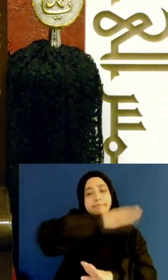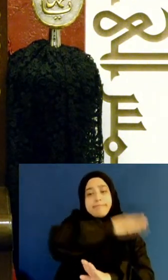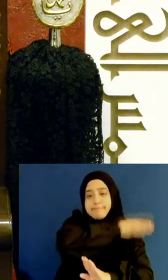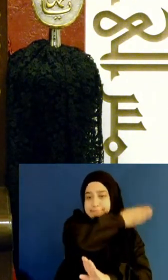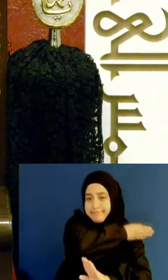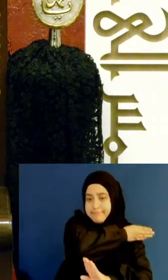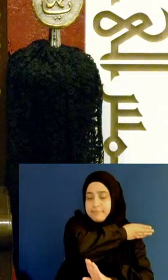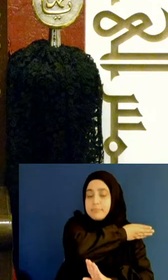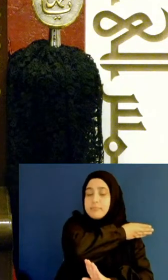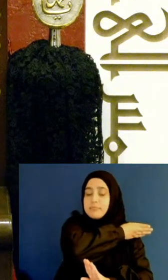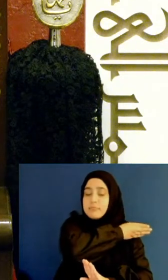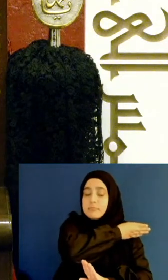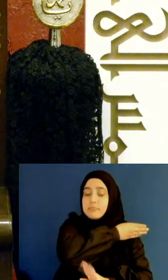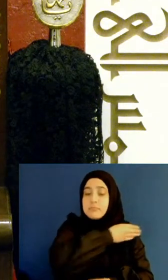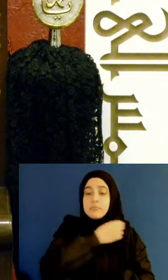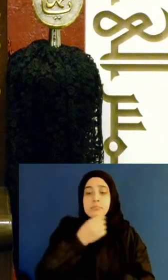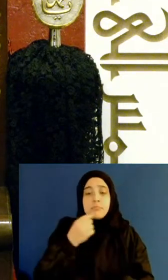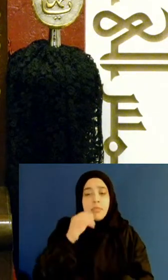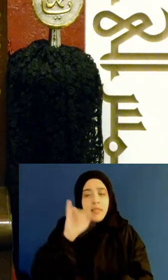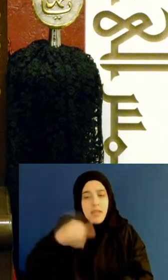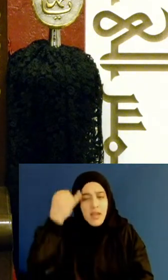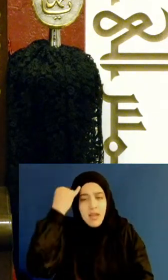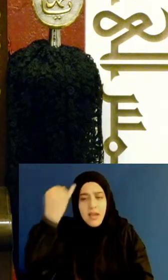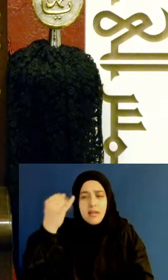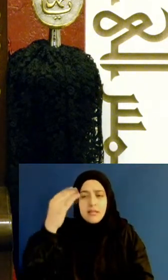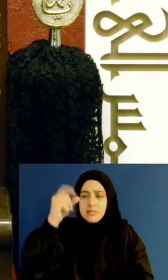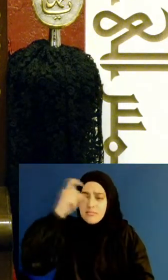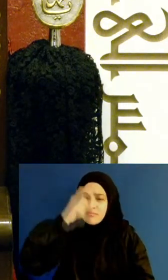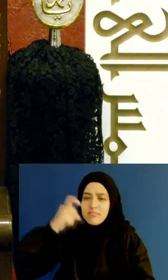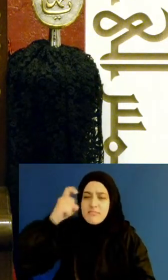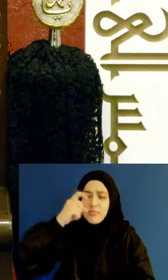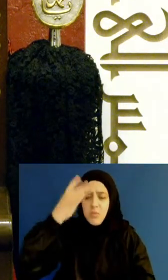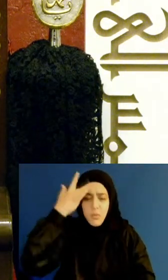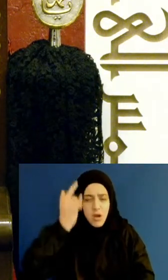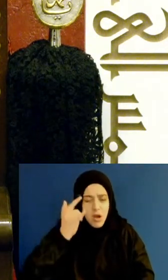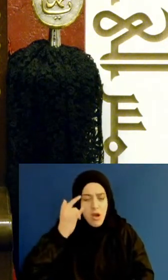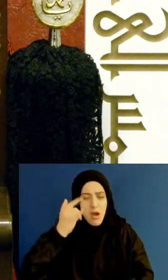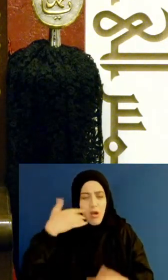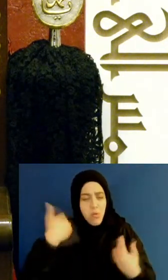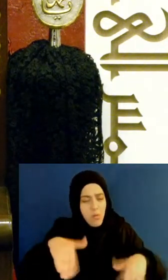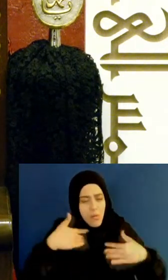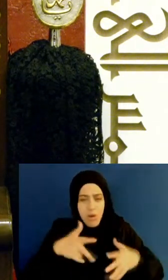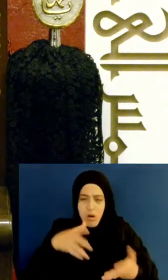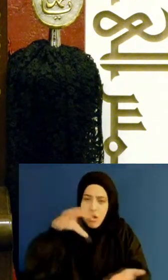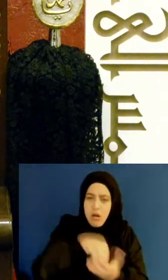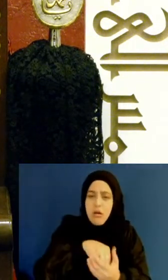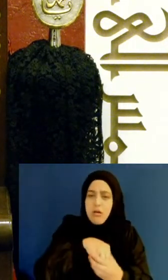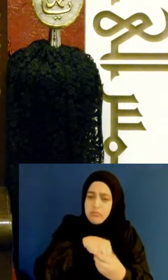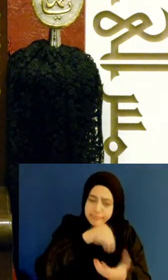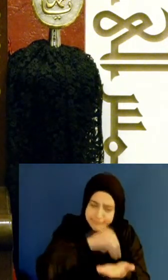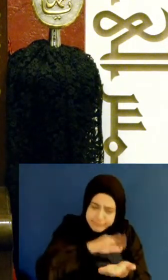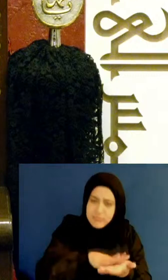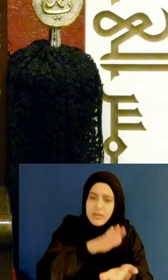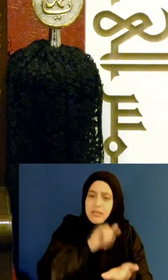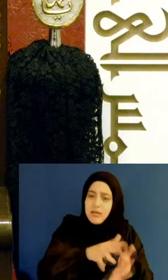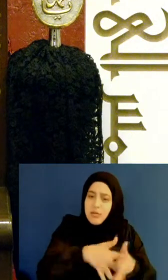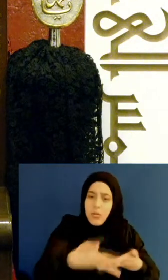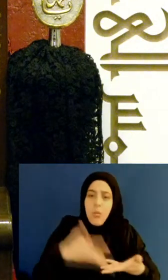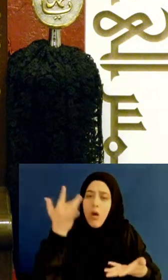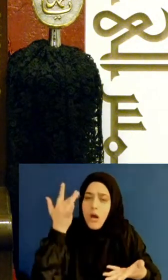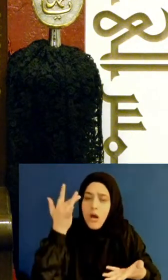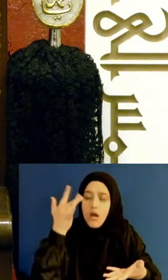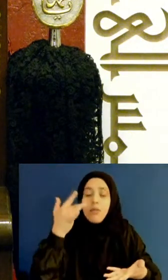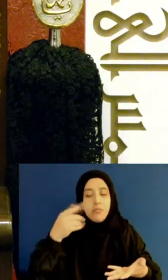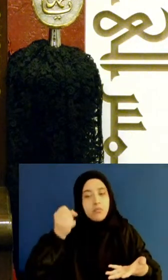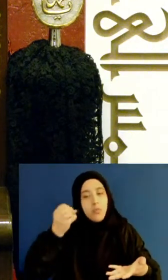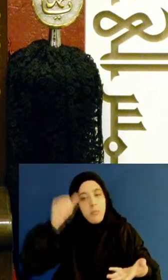And the idea or the wisdom behind these passages is that man is able to take lesson and to refine his behavior,